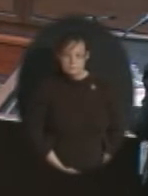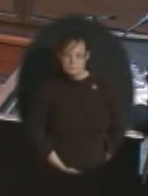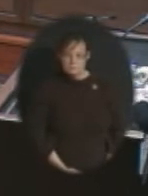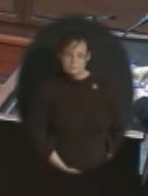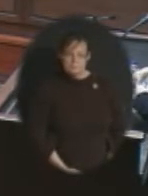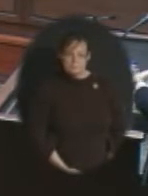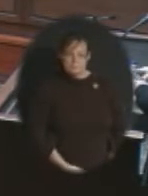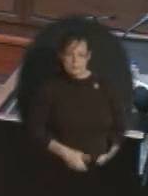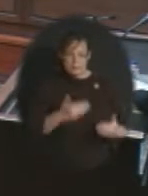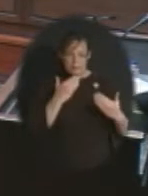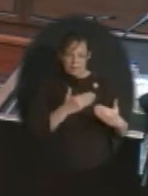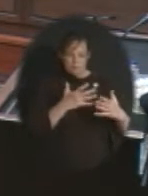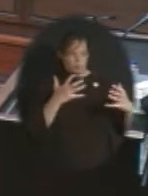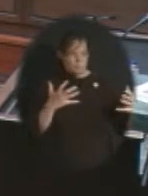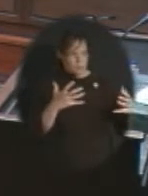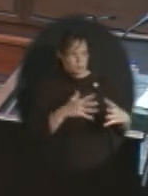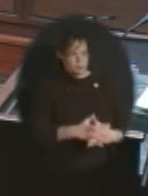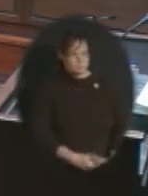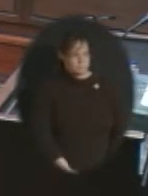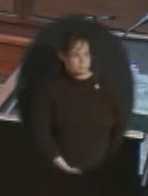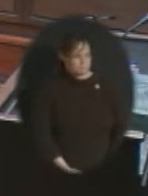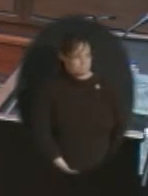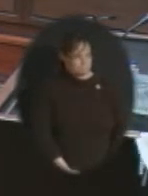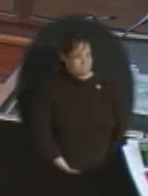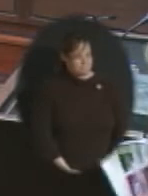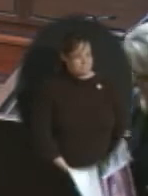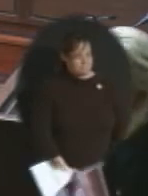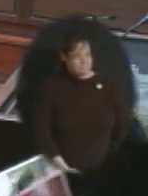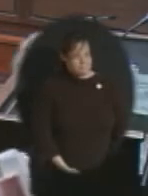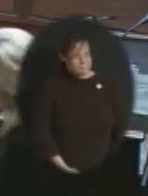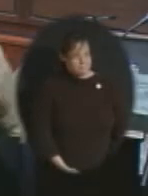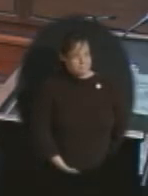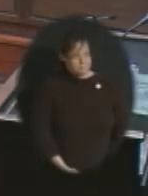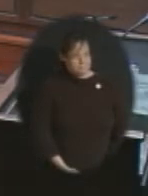All right, well, thank you very much. Thank you. Good stuff.